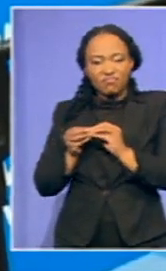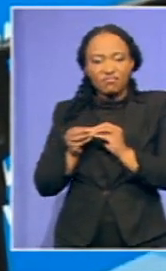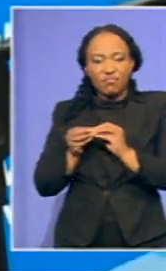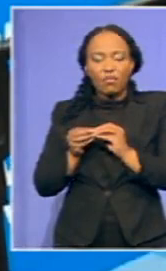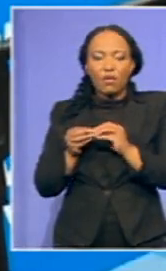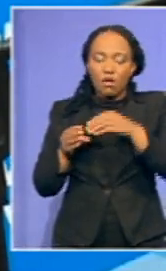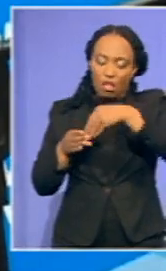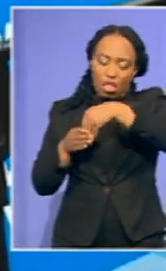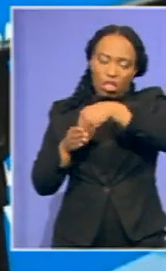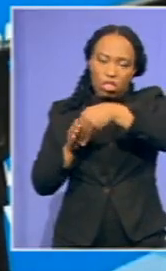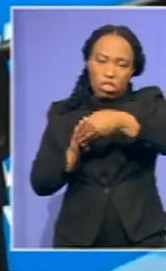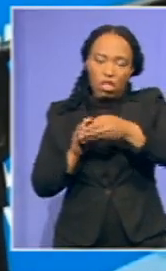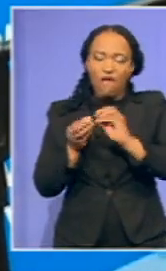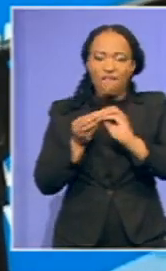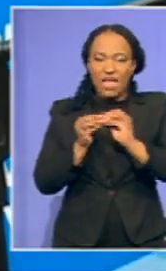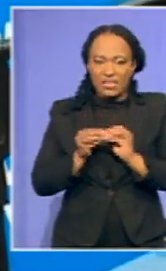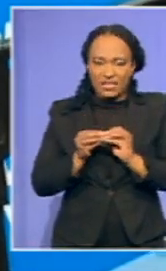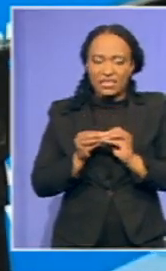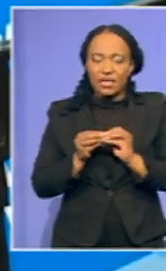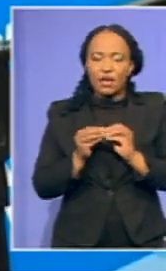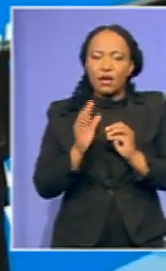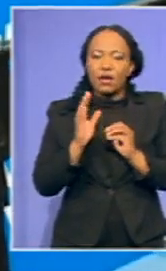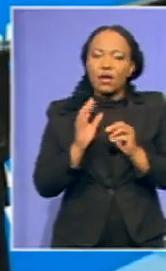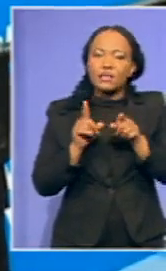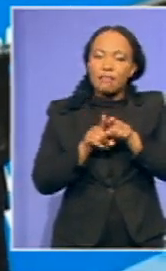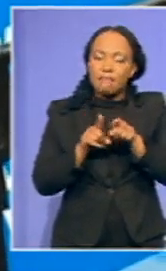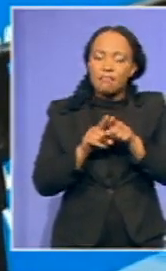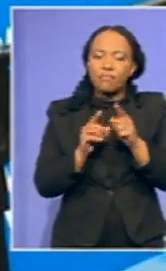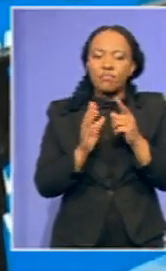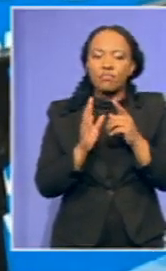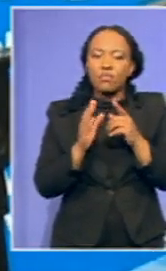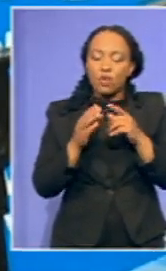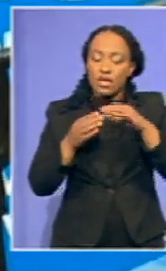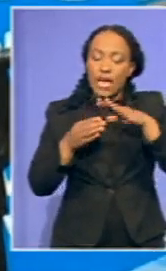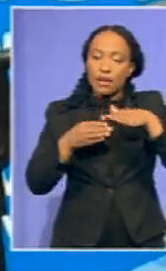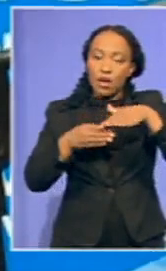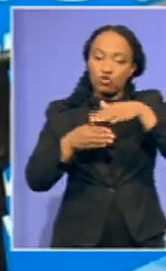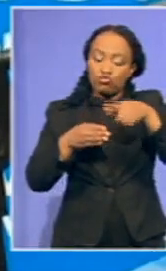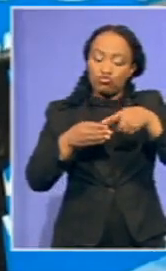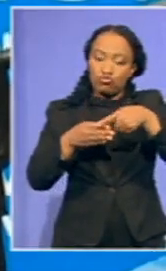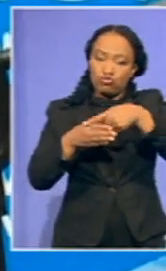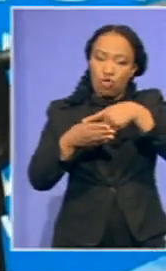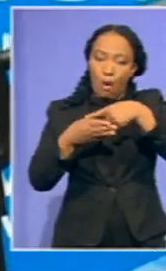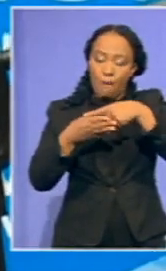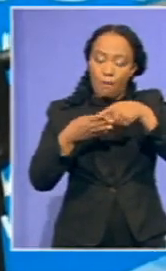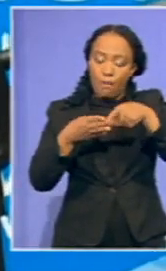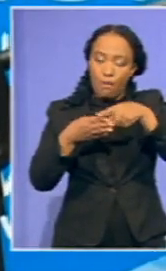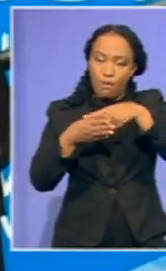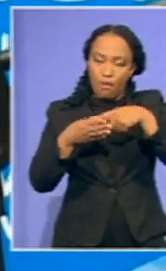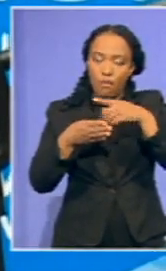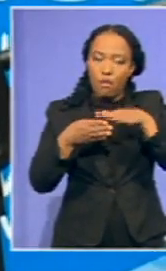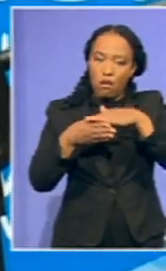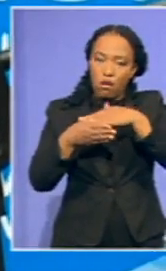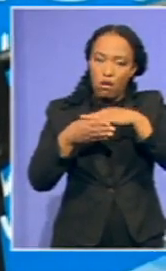done. We also spoke about the top of the reservoir. That was done. What was left now was